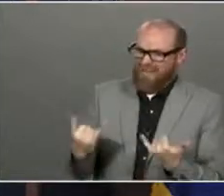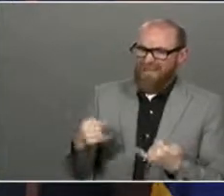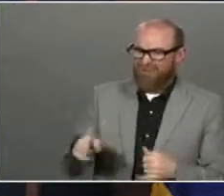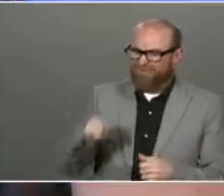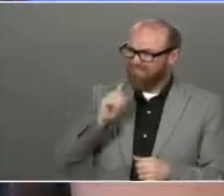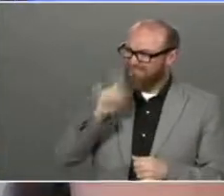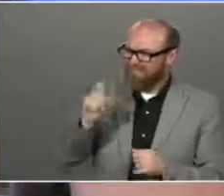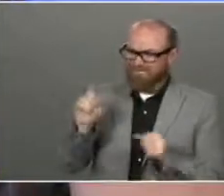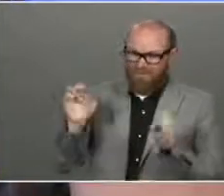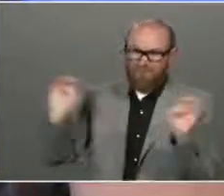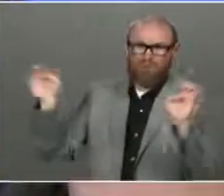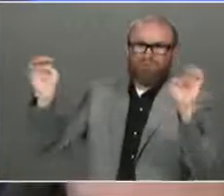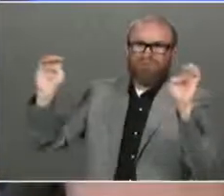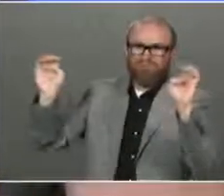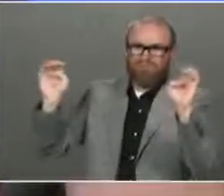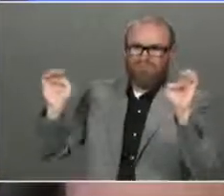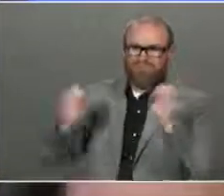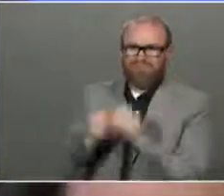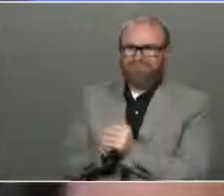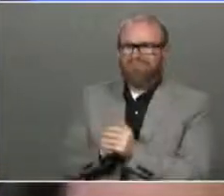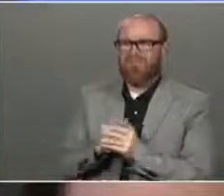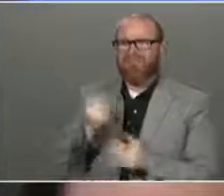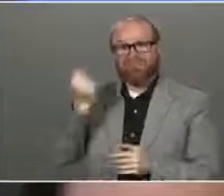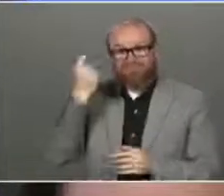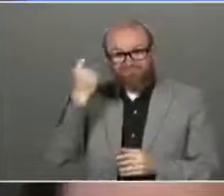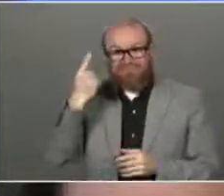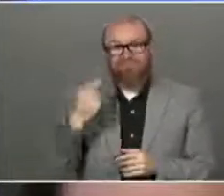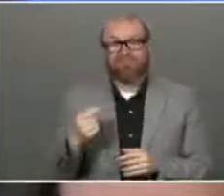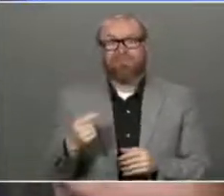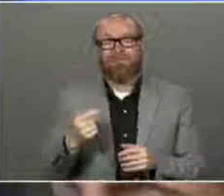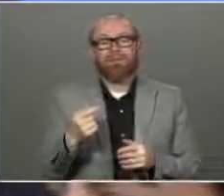more important than than whatever